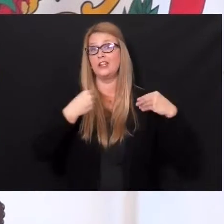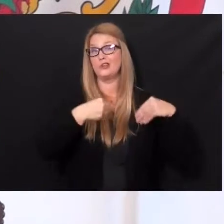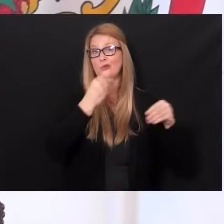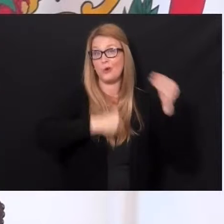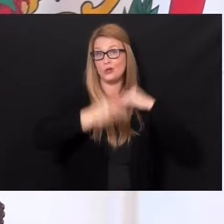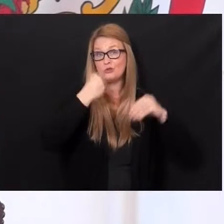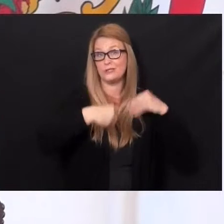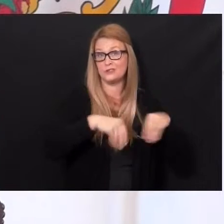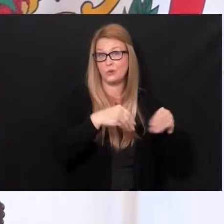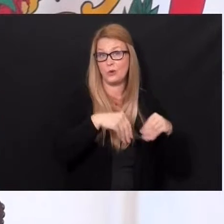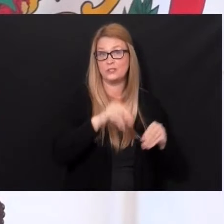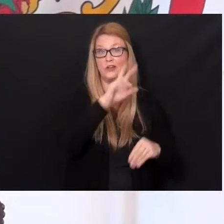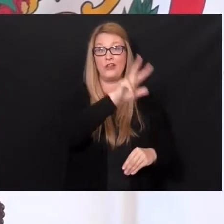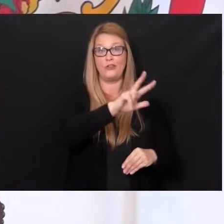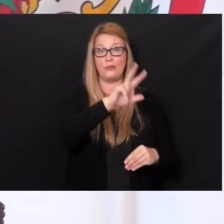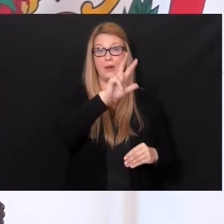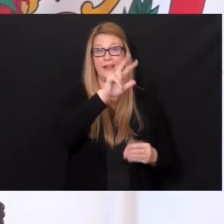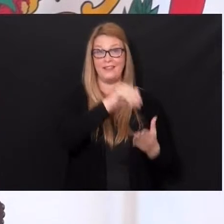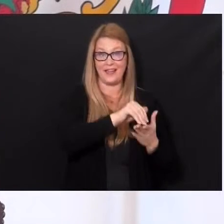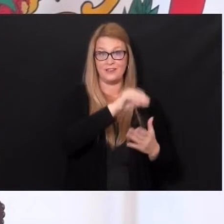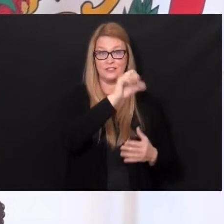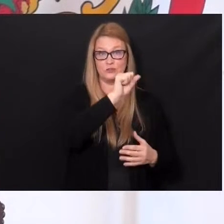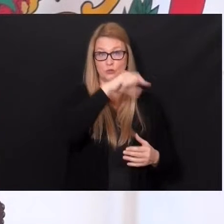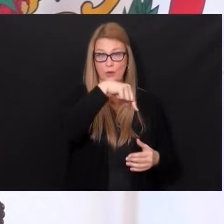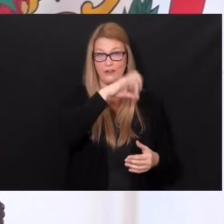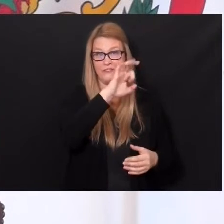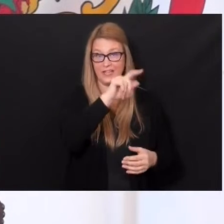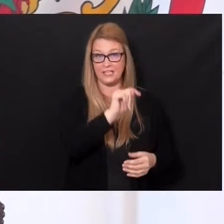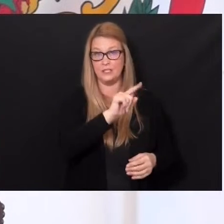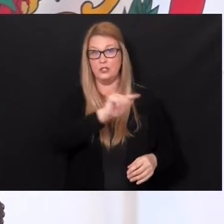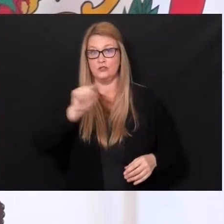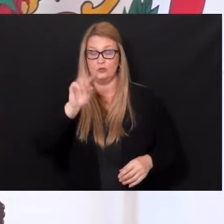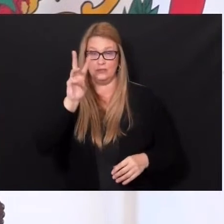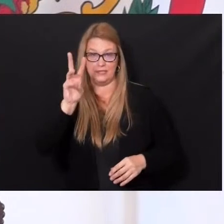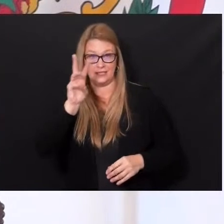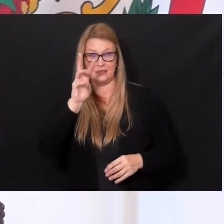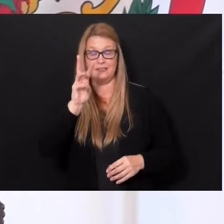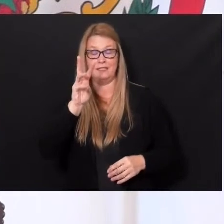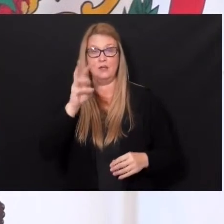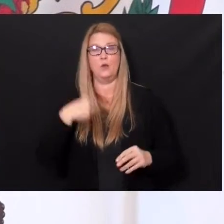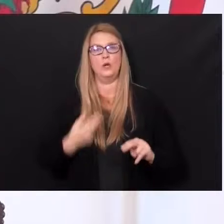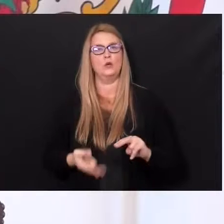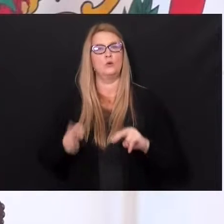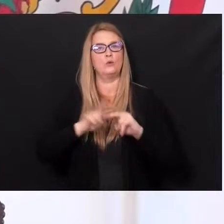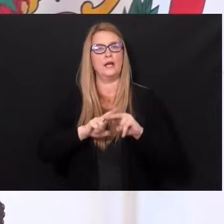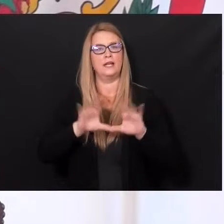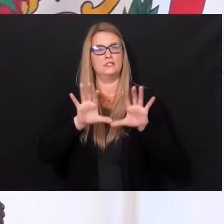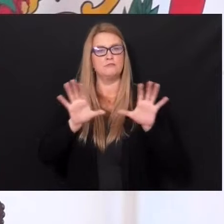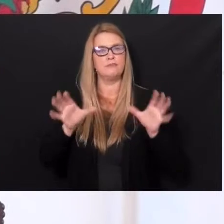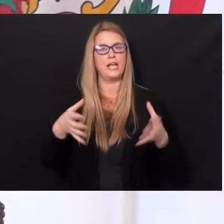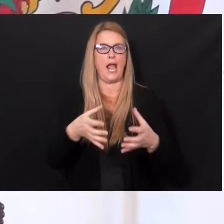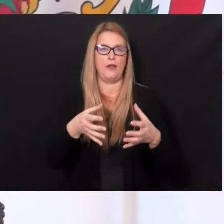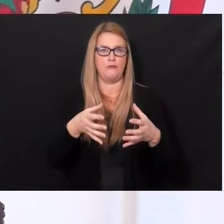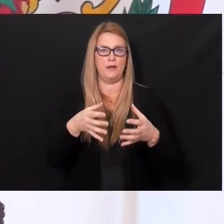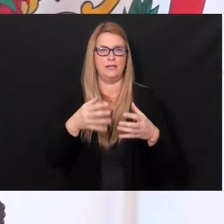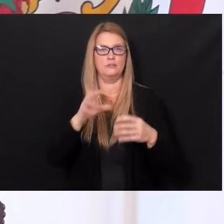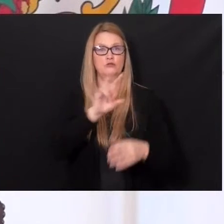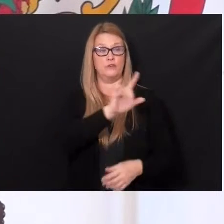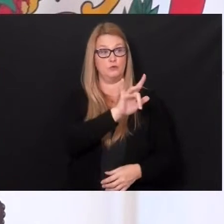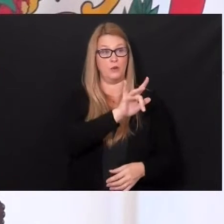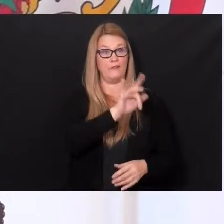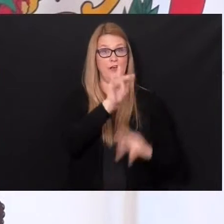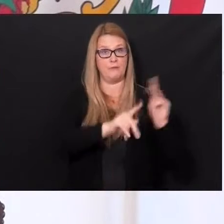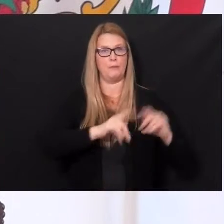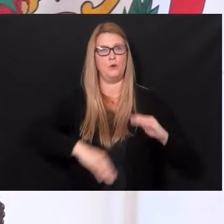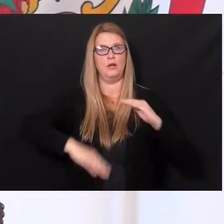3 per 1,000 square feet to 6. We raised the social gathering limit from 25 to 75, and